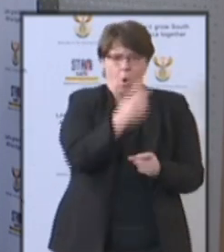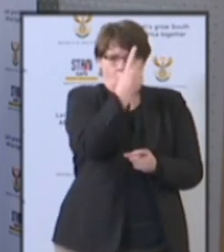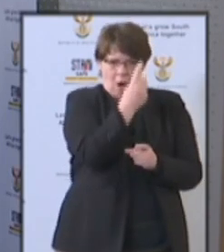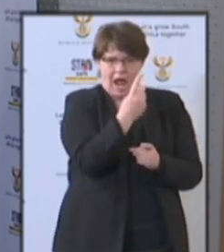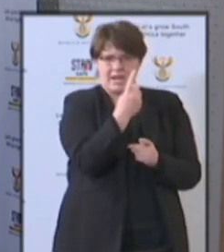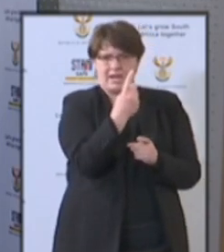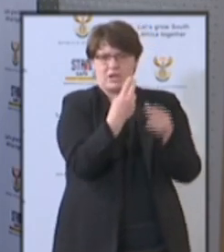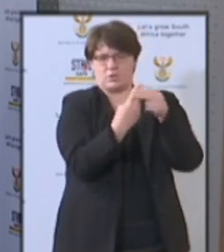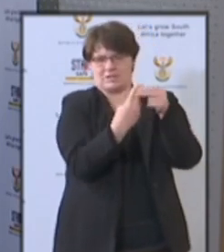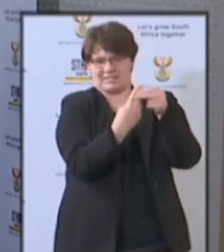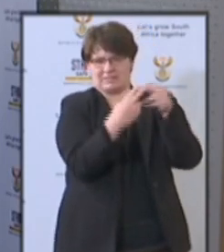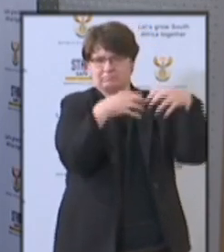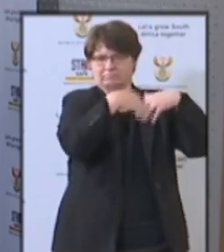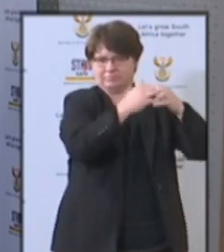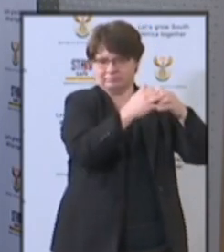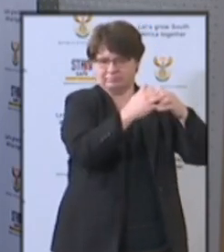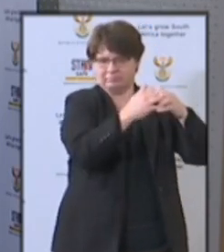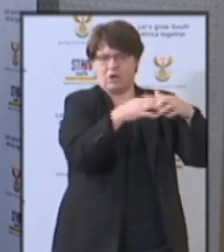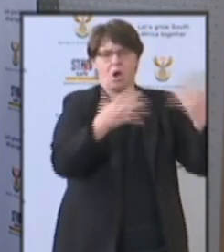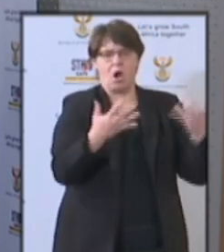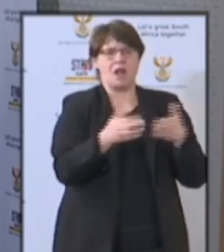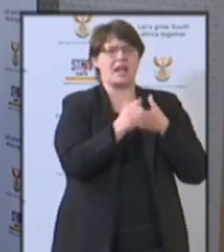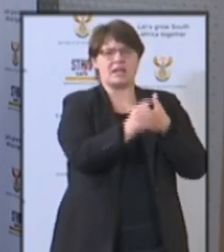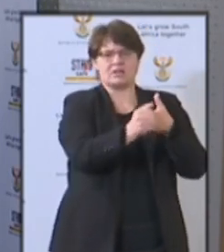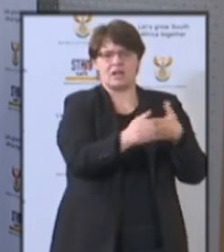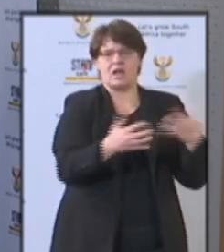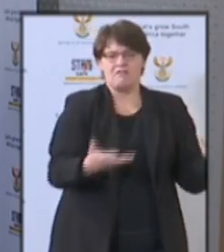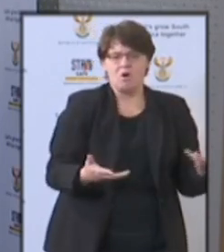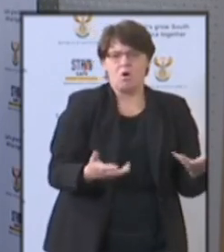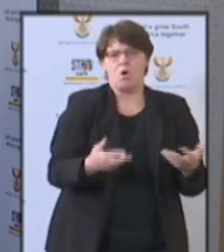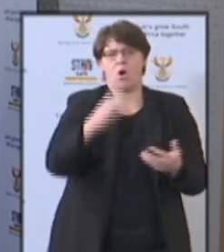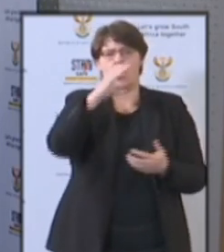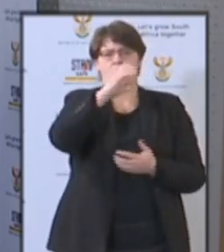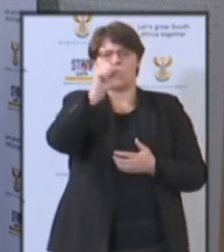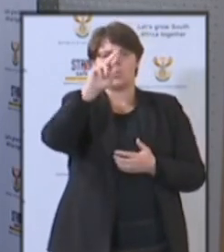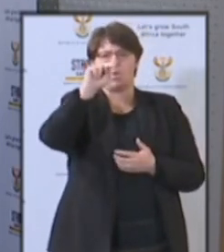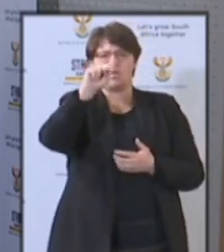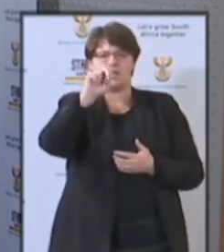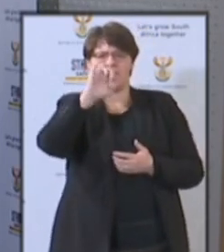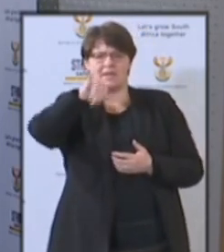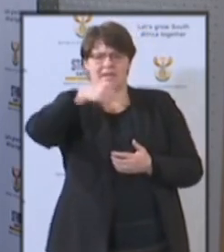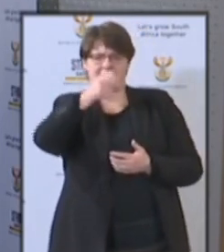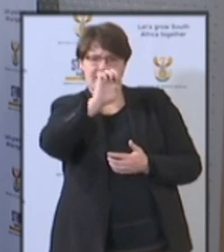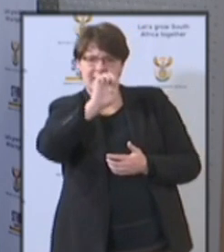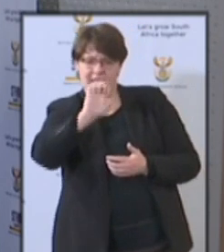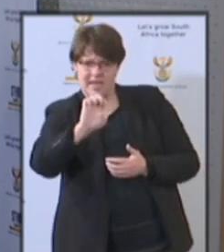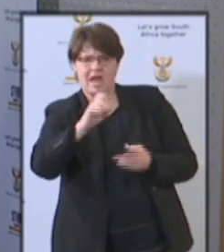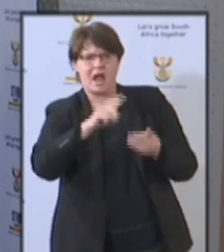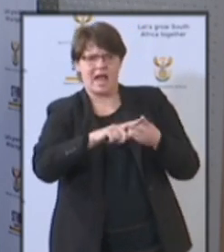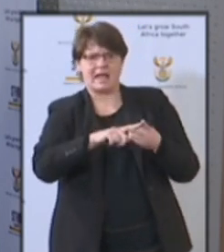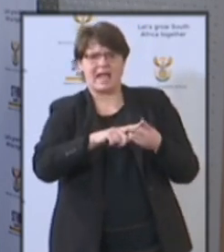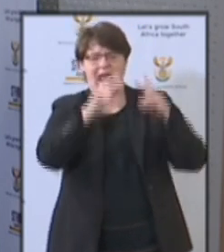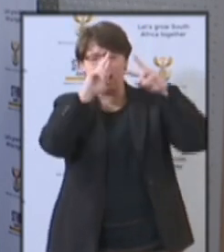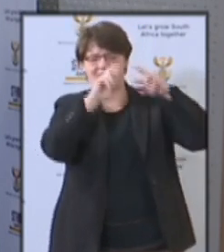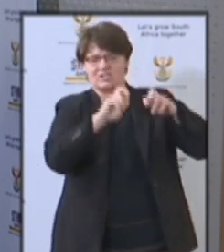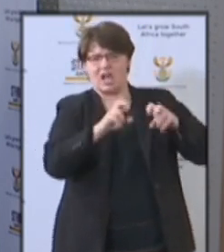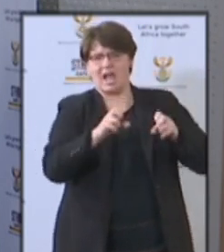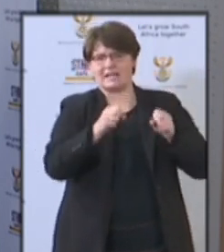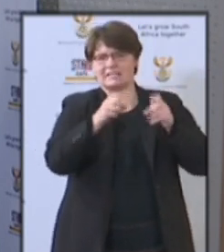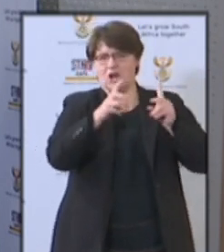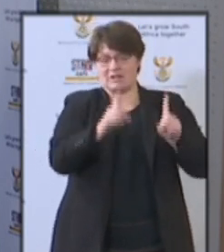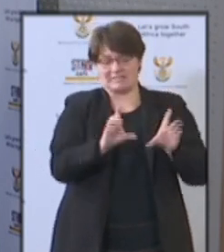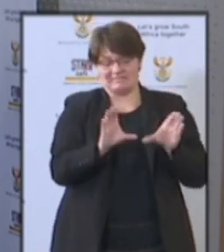the leadership of perhaps someone like Harmony Cronje in the investigative directorate? That's the